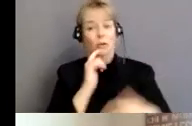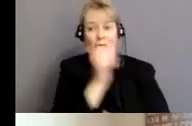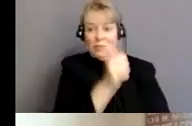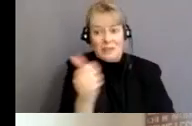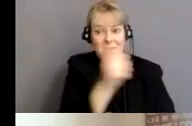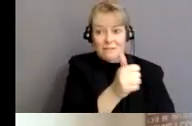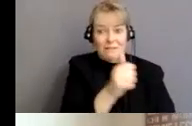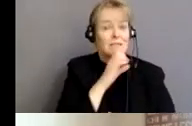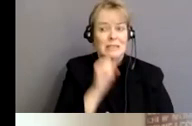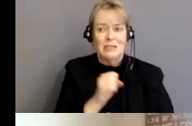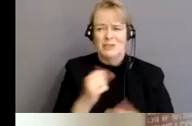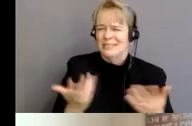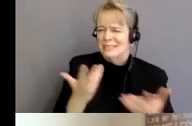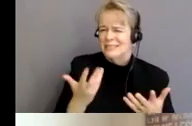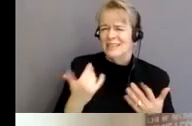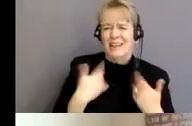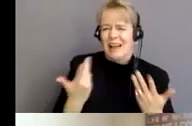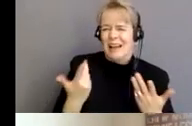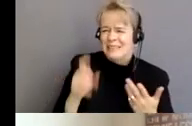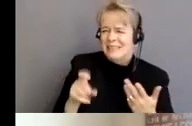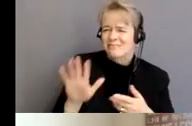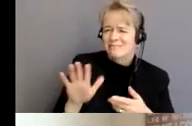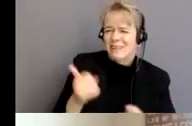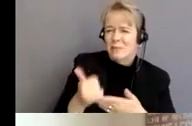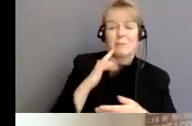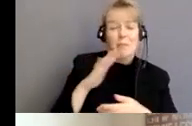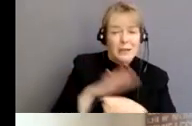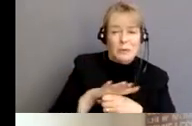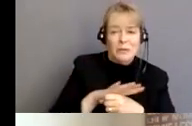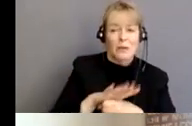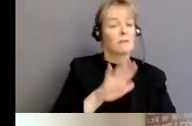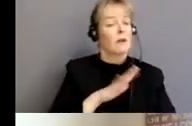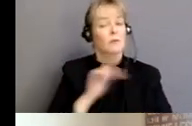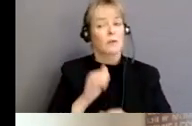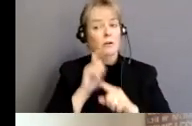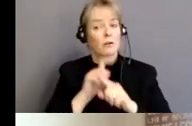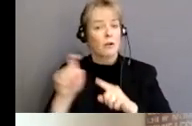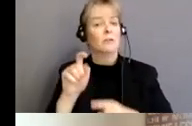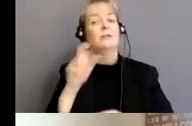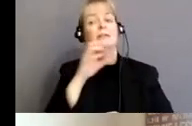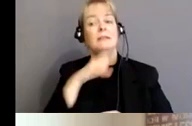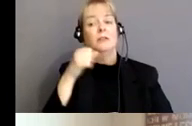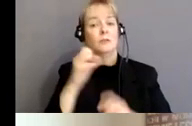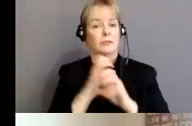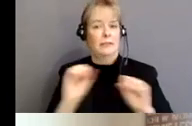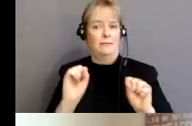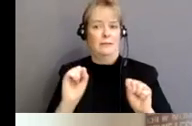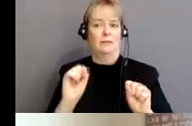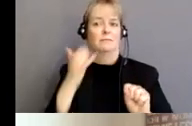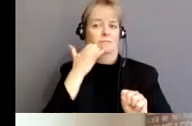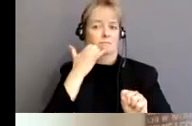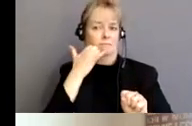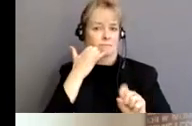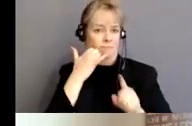and you're not knowing where to get help in your region, please call the Senior Safety Line. They're a trained counselor on the end of the phone who can support